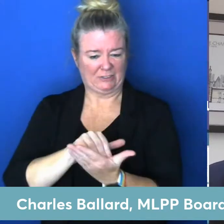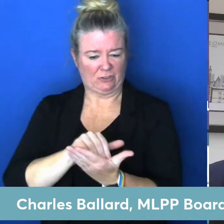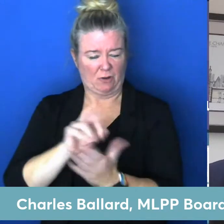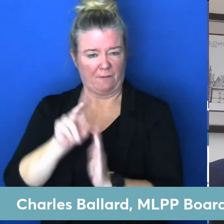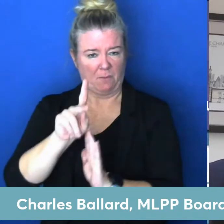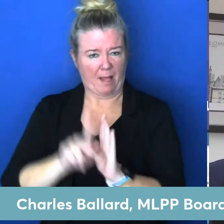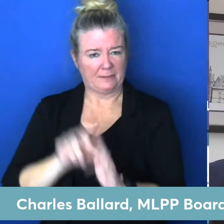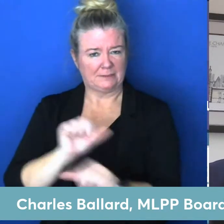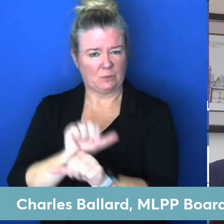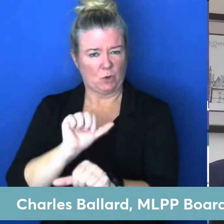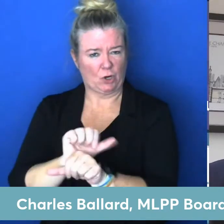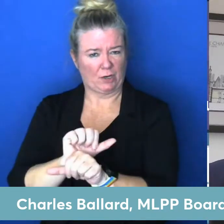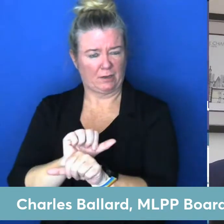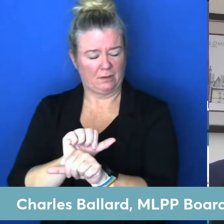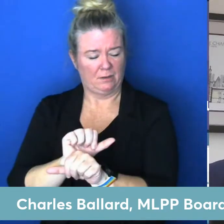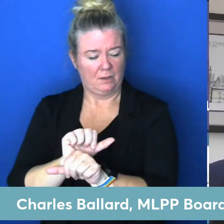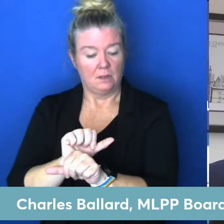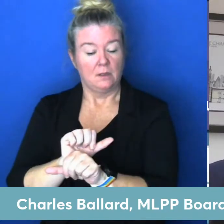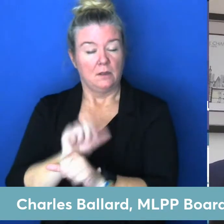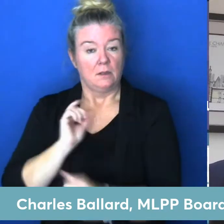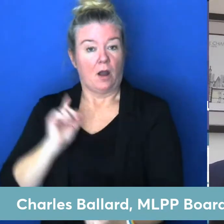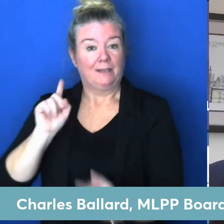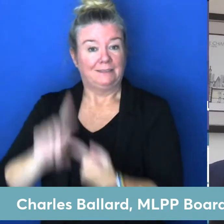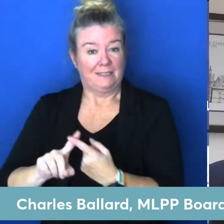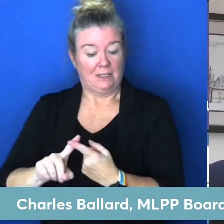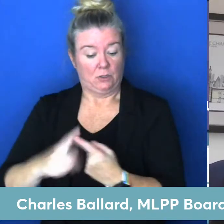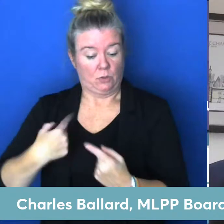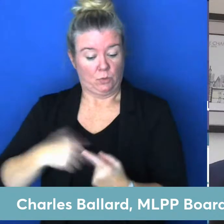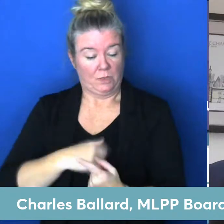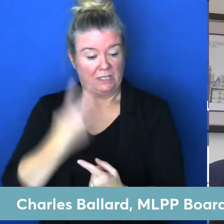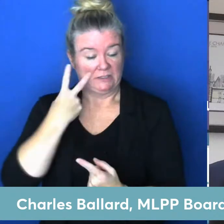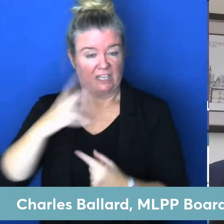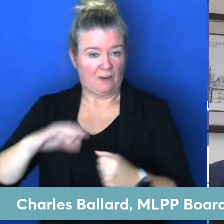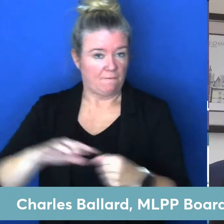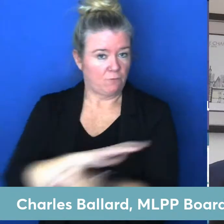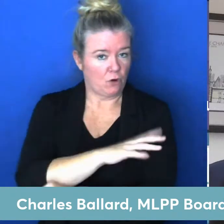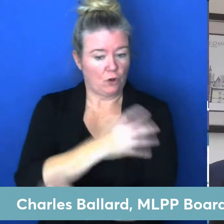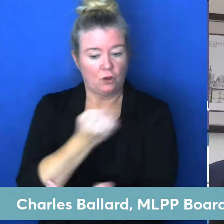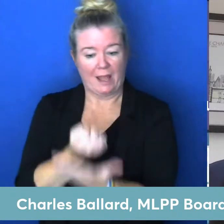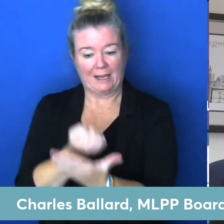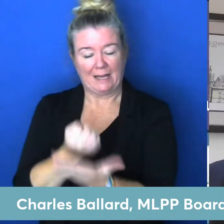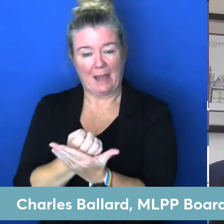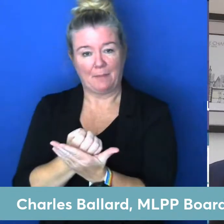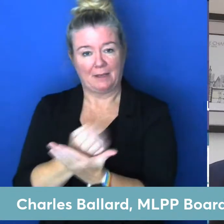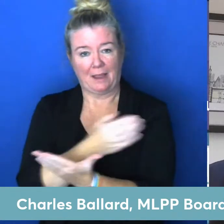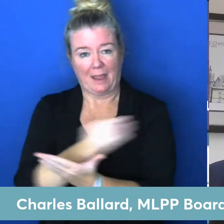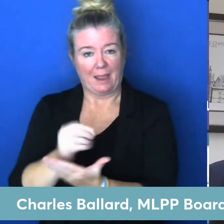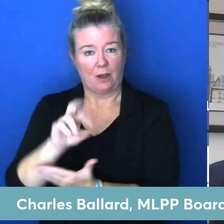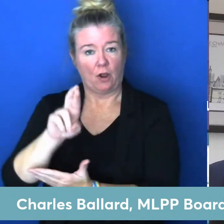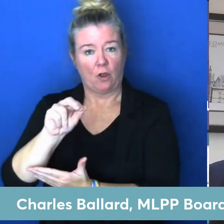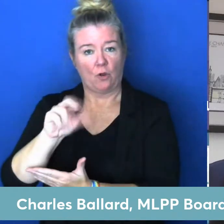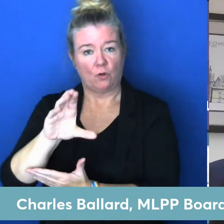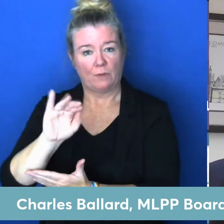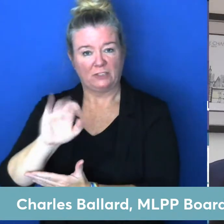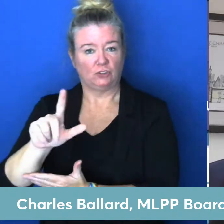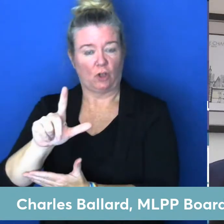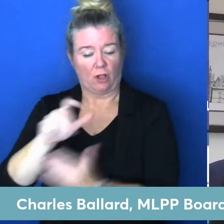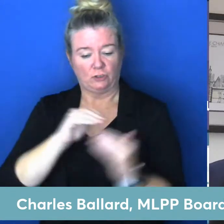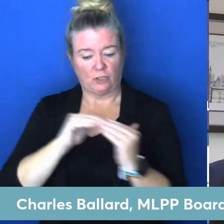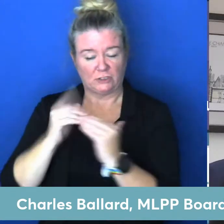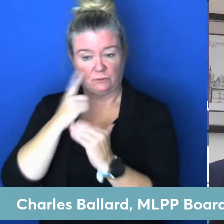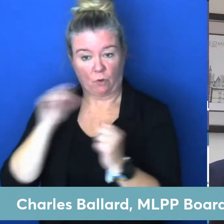work. And until we see full economic and racial justice for all Michiganders,